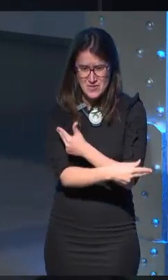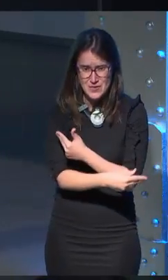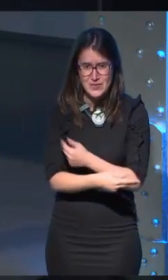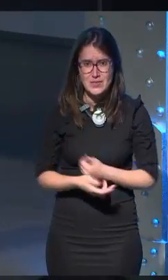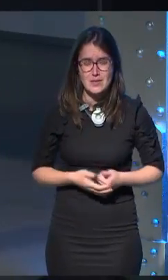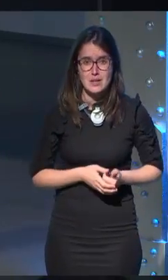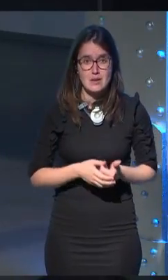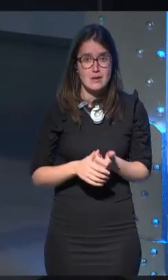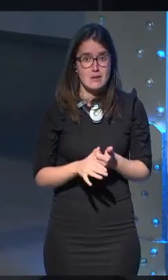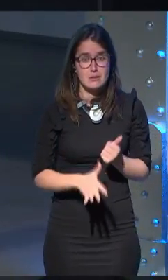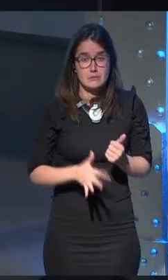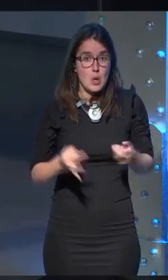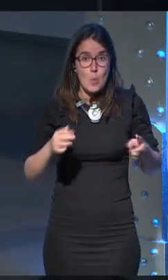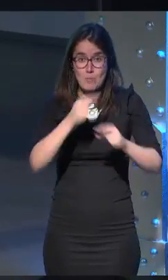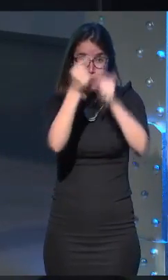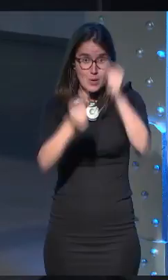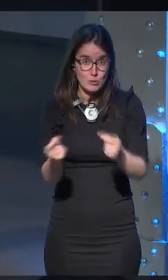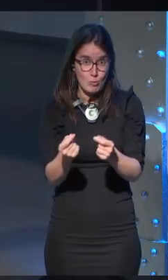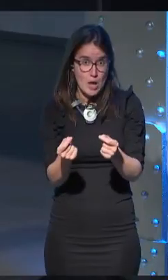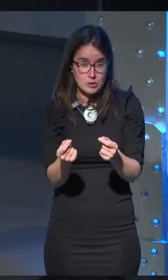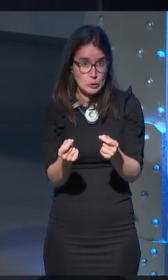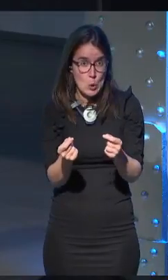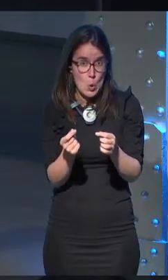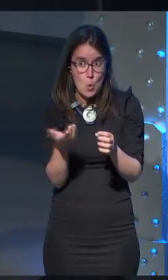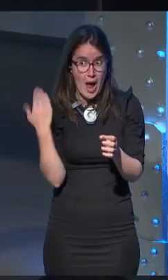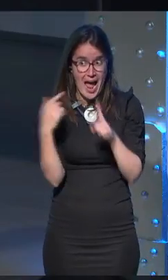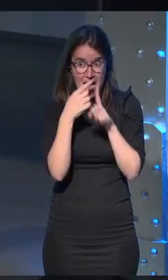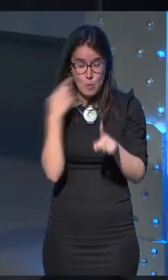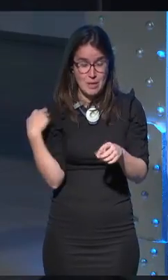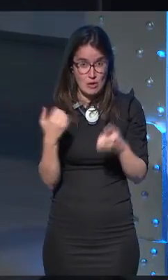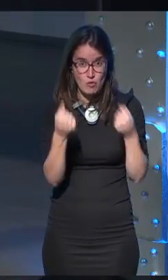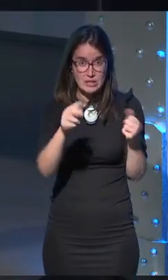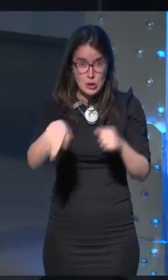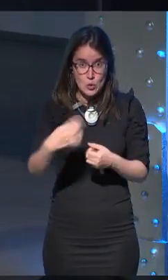the last year. So I don't believe that it's serious at all.